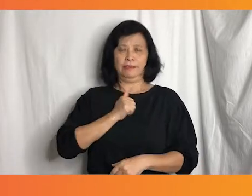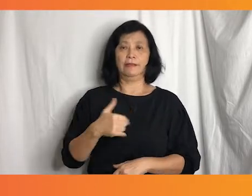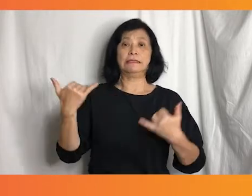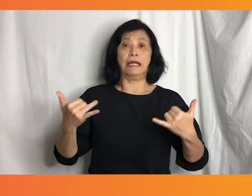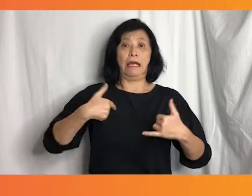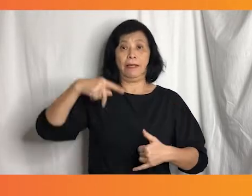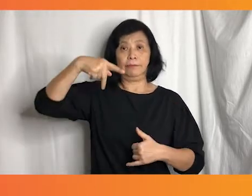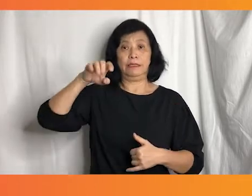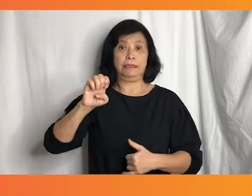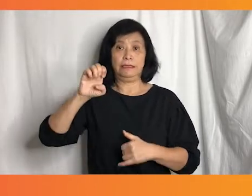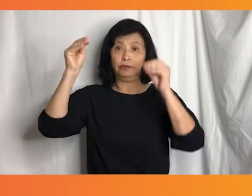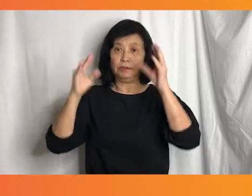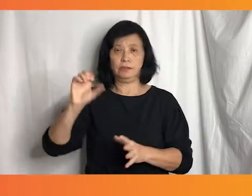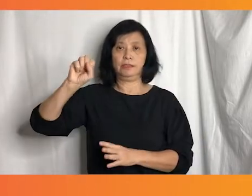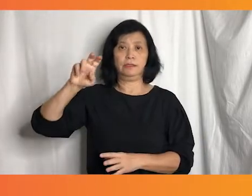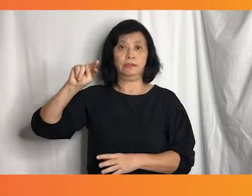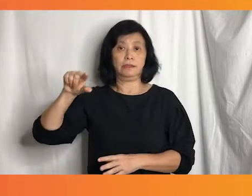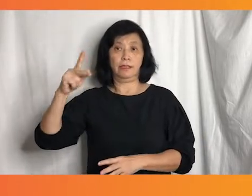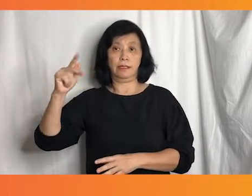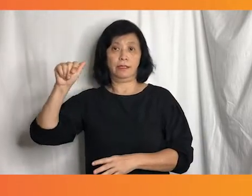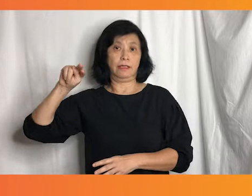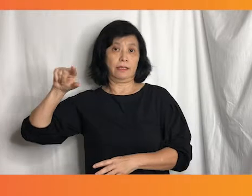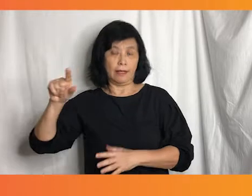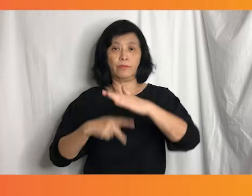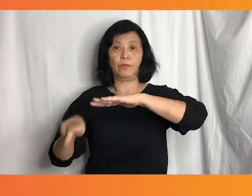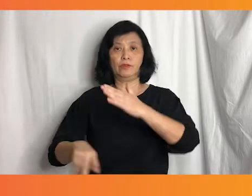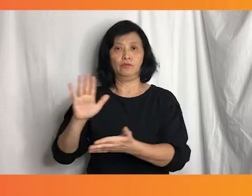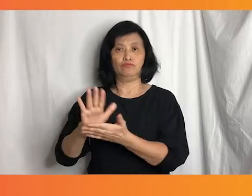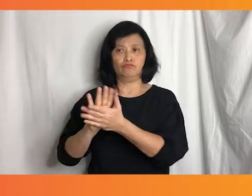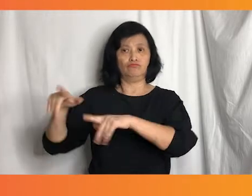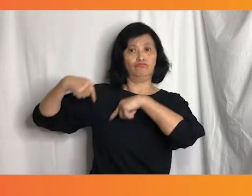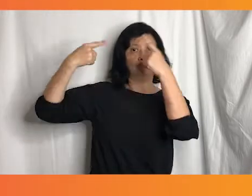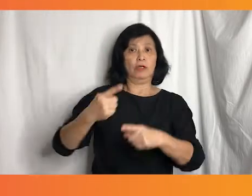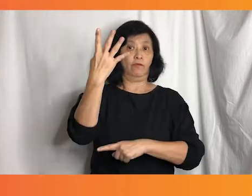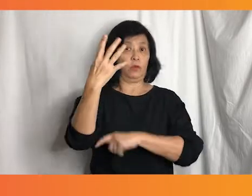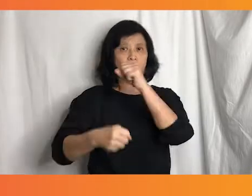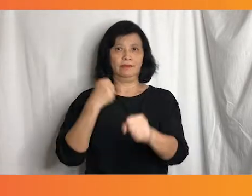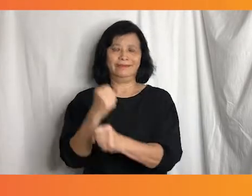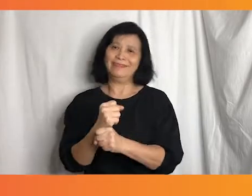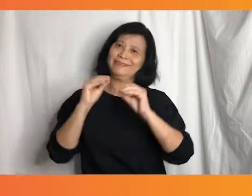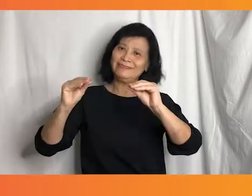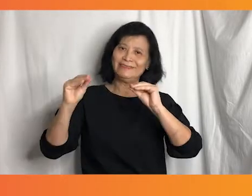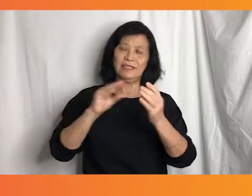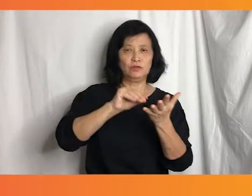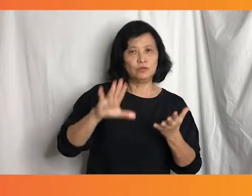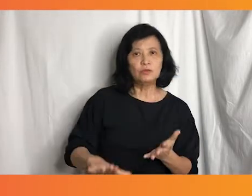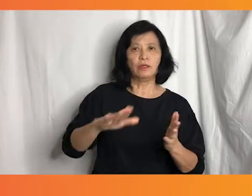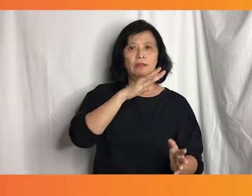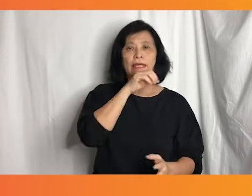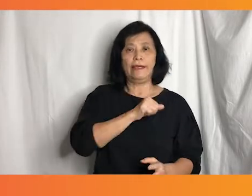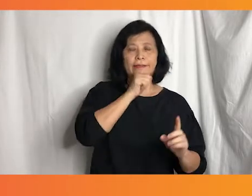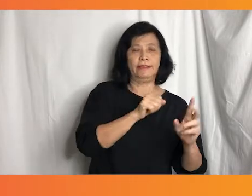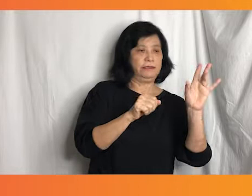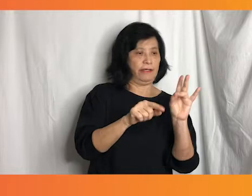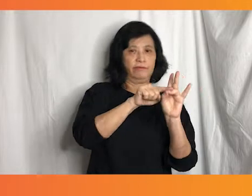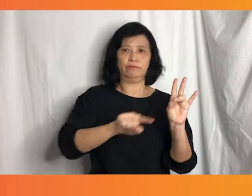PE teacher from Sengkang Primary School and have been a PE teacher for about 4 years, teaching students of the ages 7 to